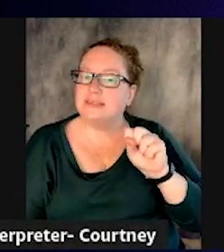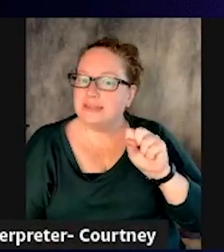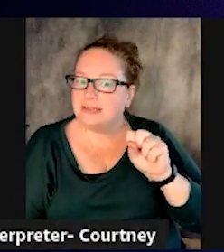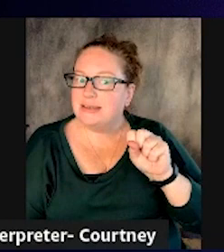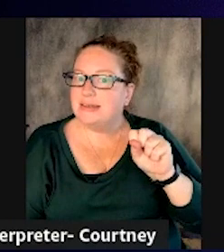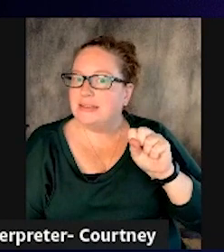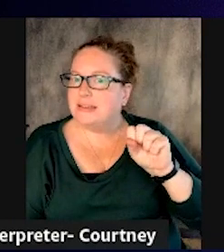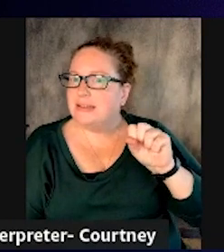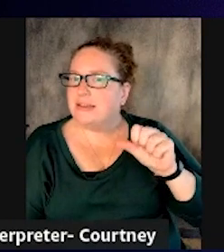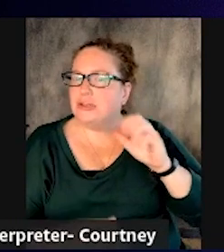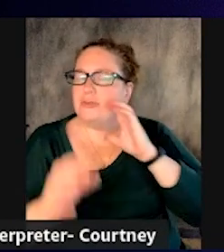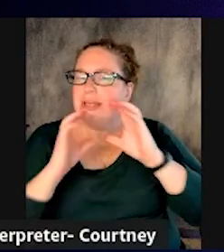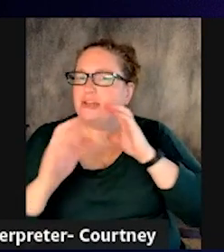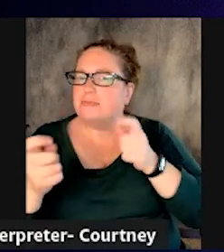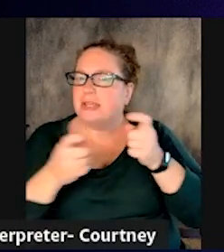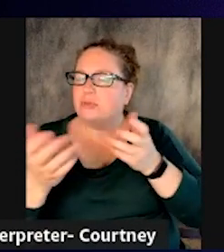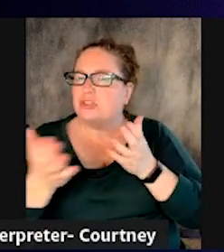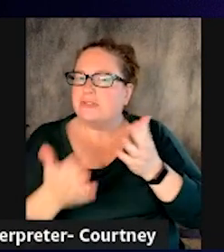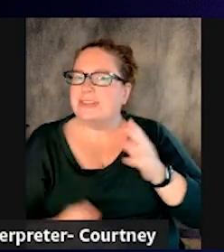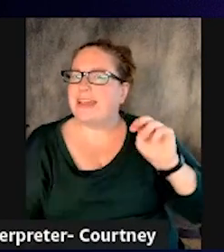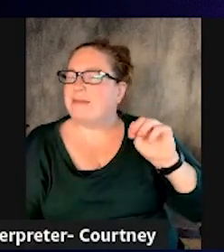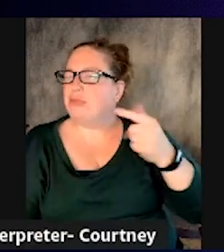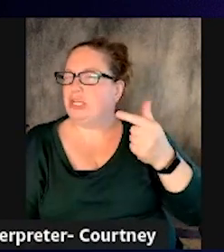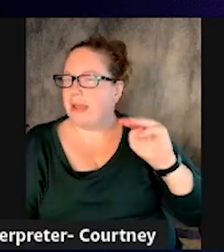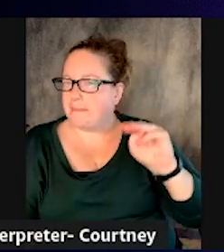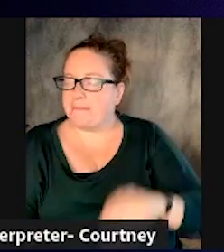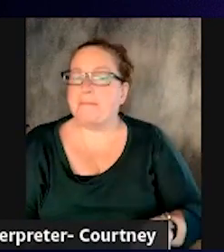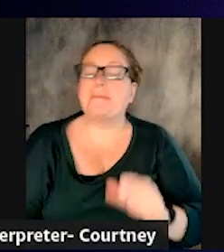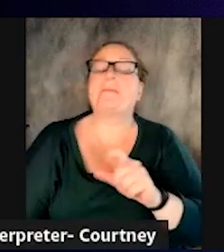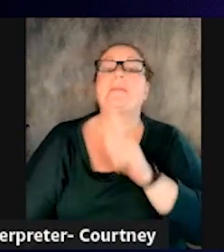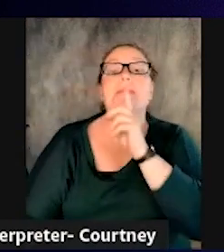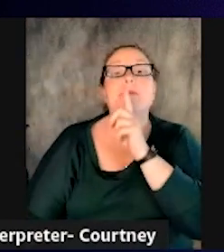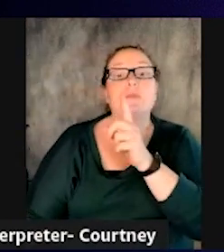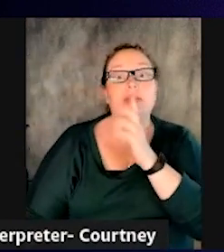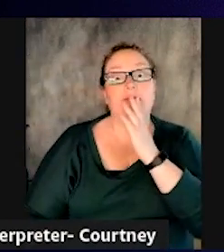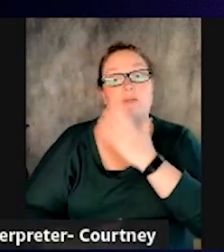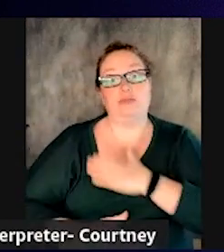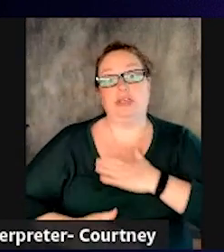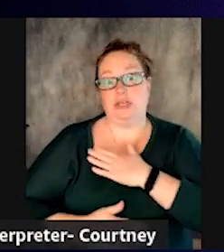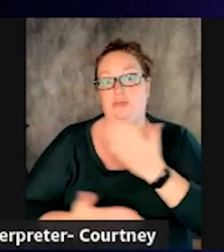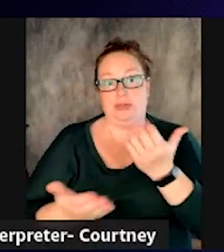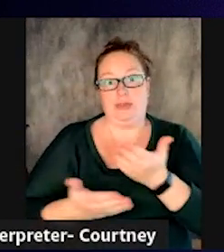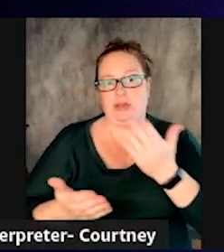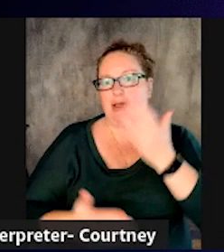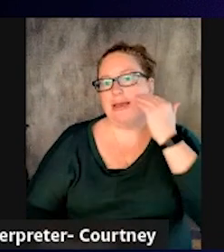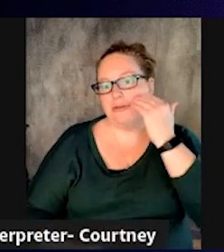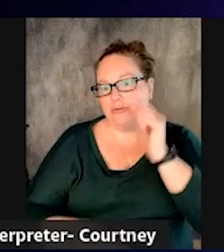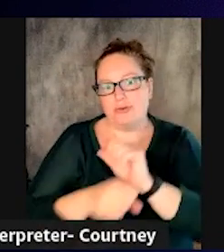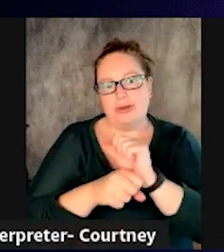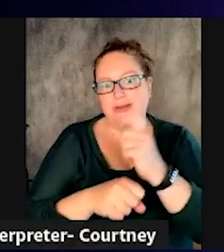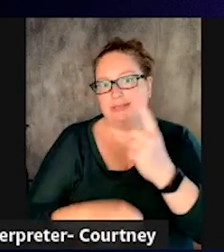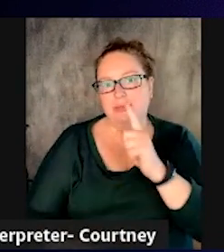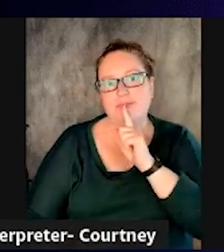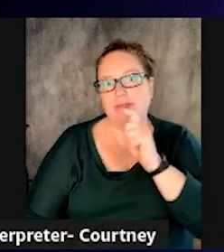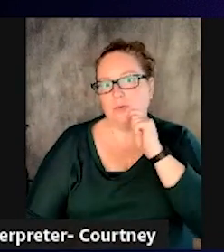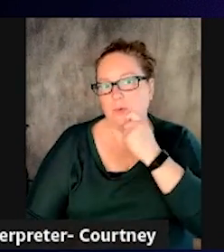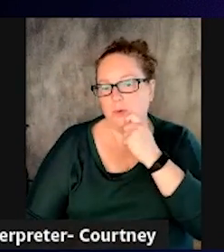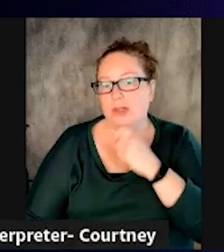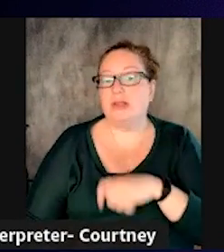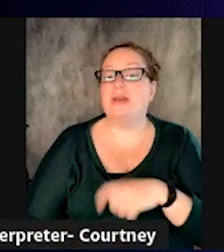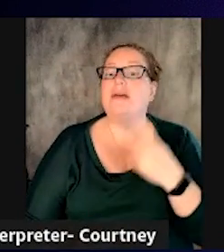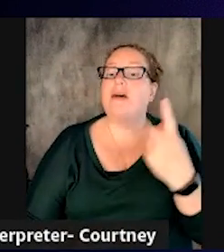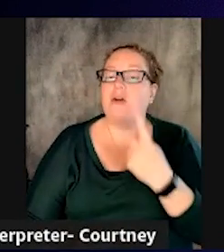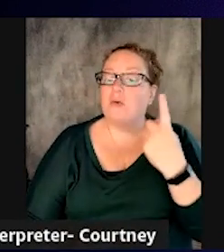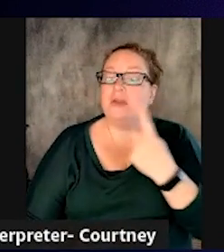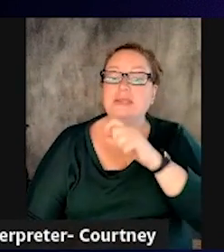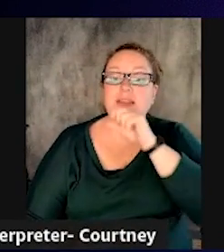MGN. So, Ahuva, really appreciate you being here. I know you've been working on something super cool. And I always love